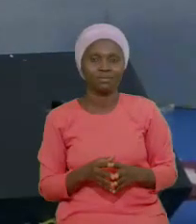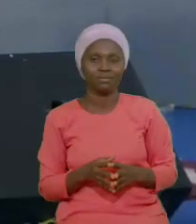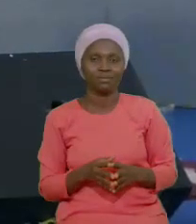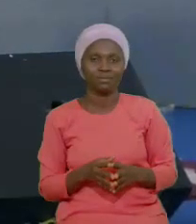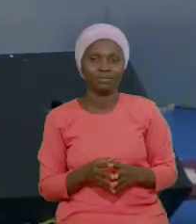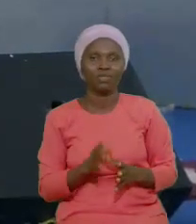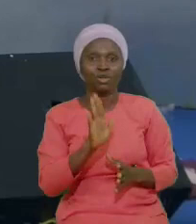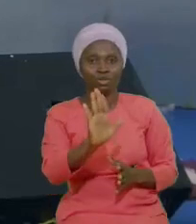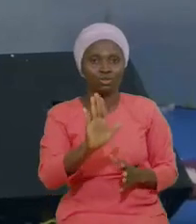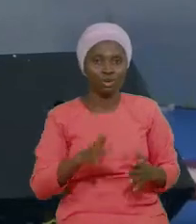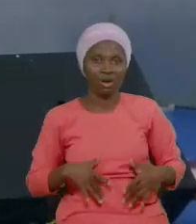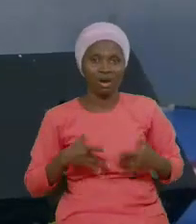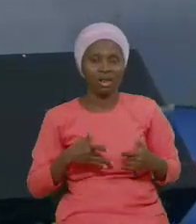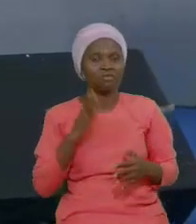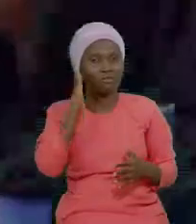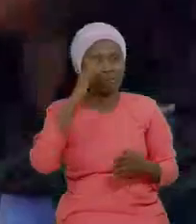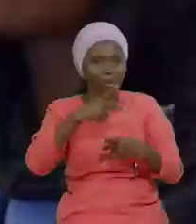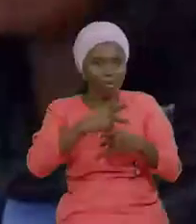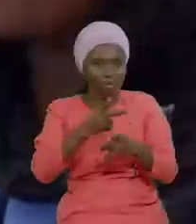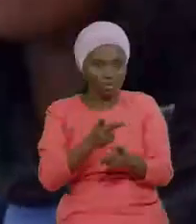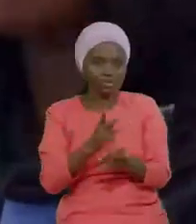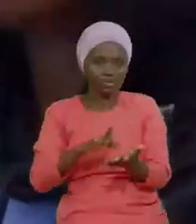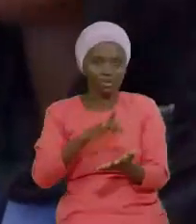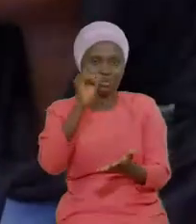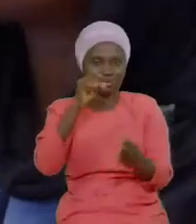Your life will produce glory.